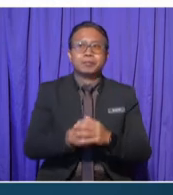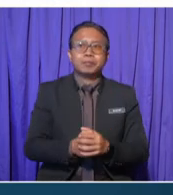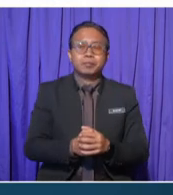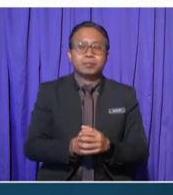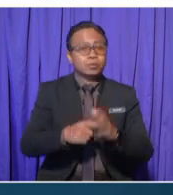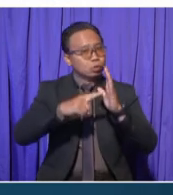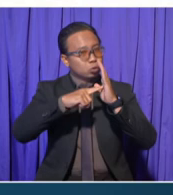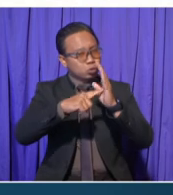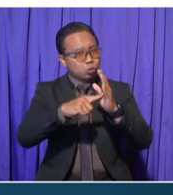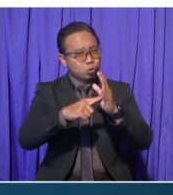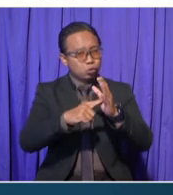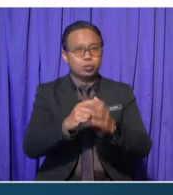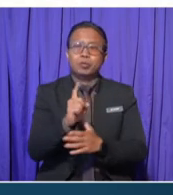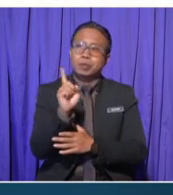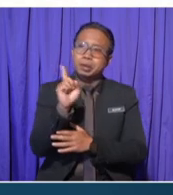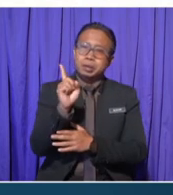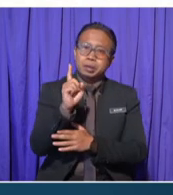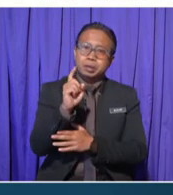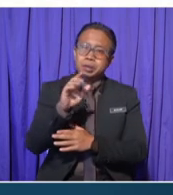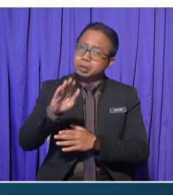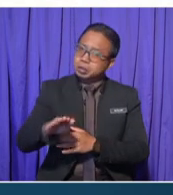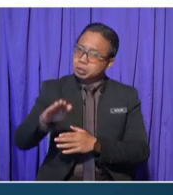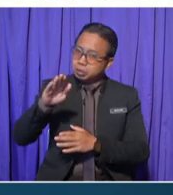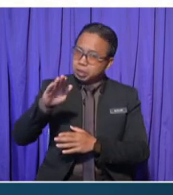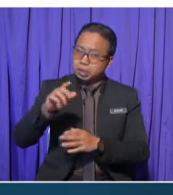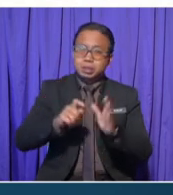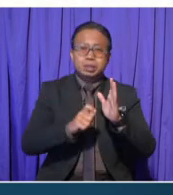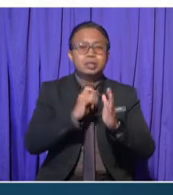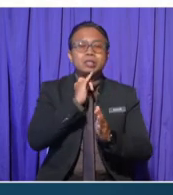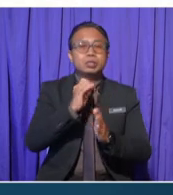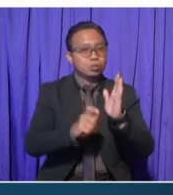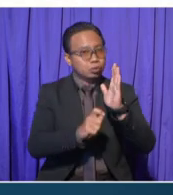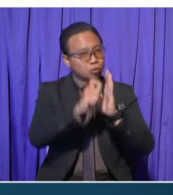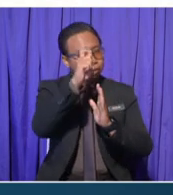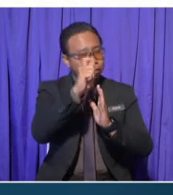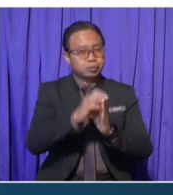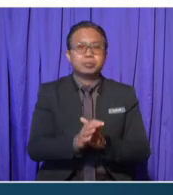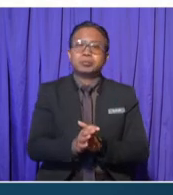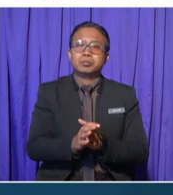to show whether a child is growing well or not.